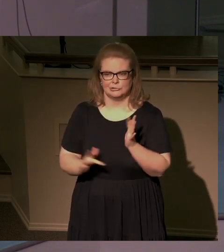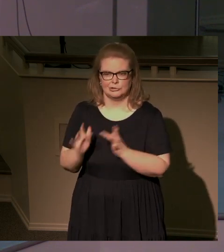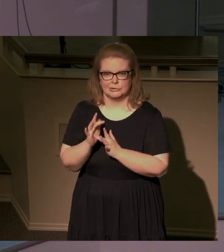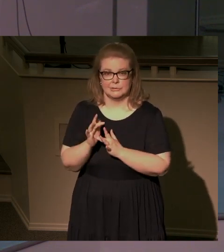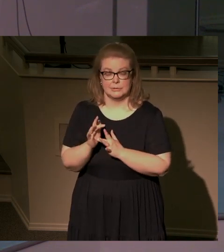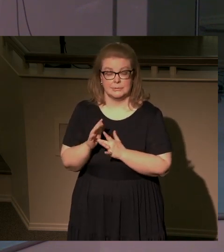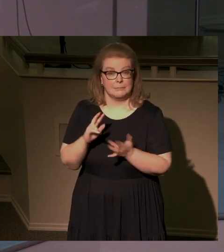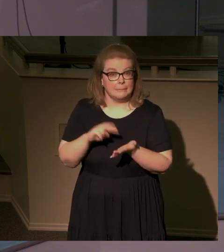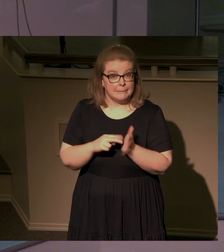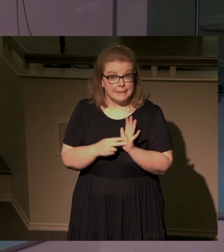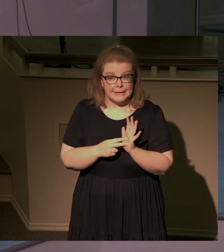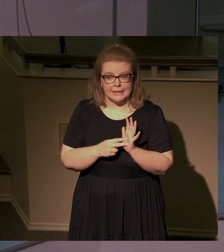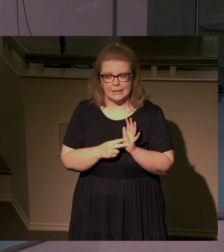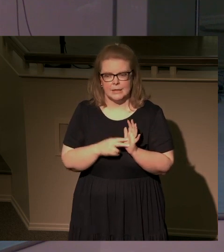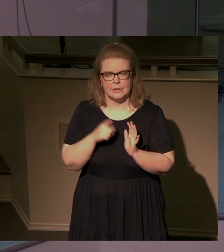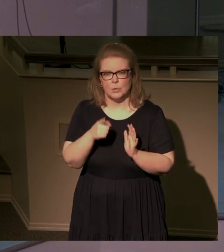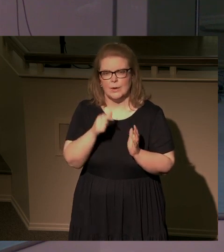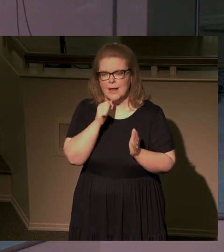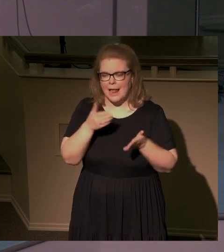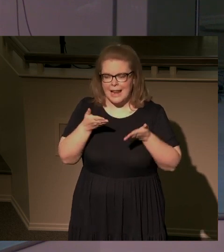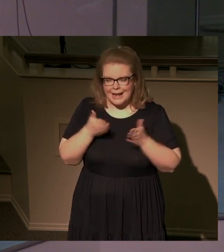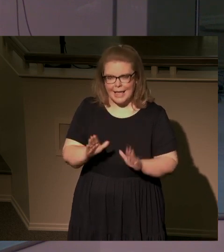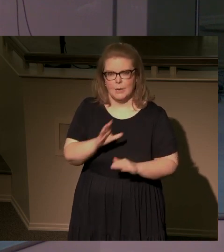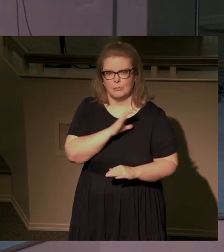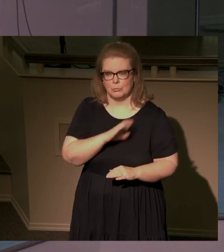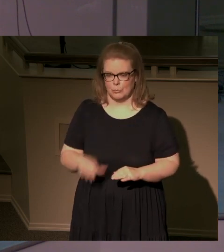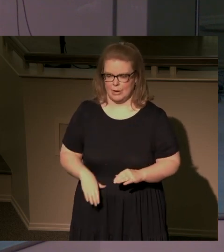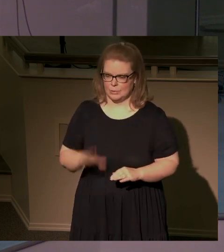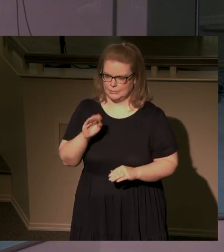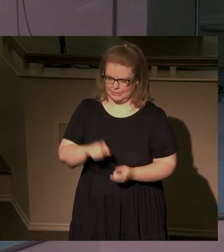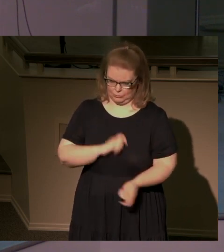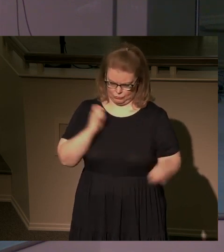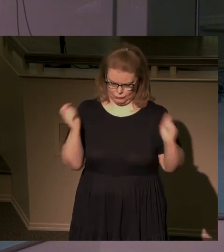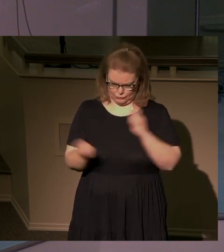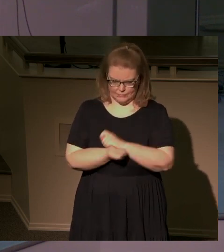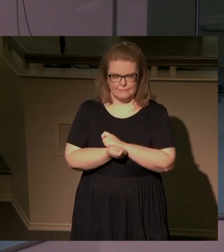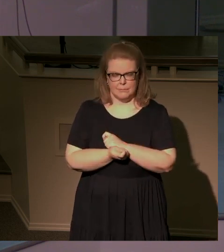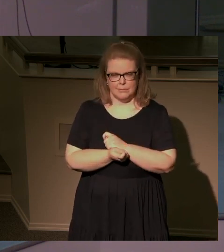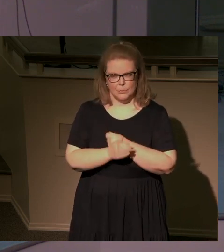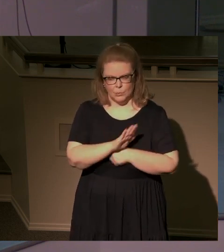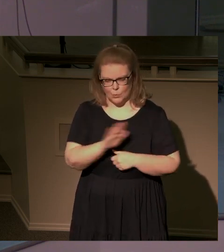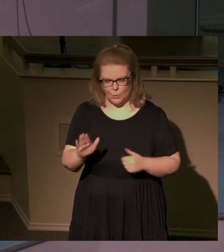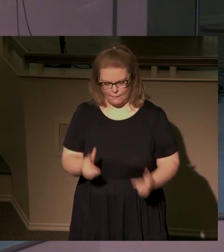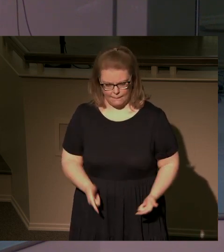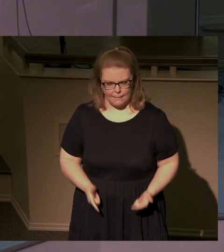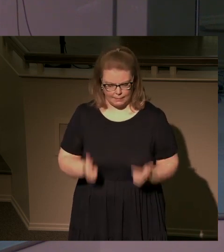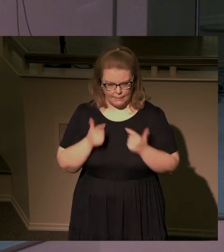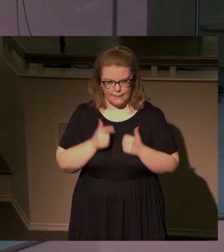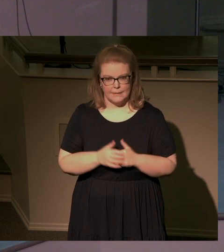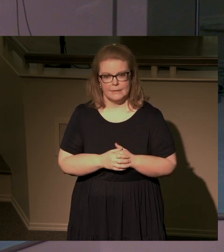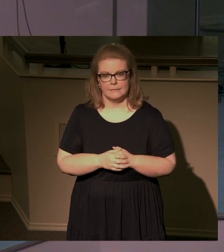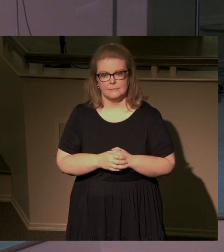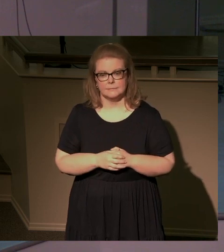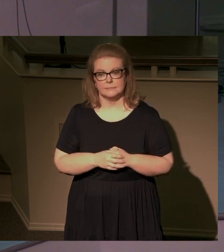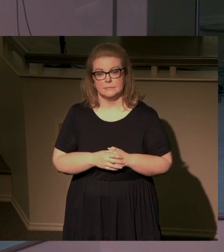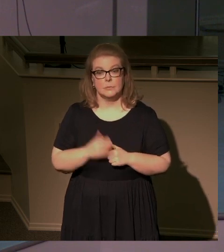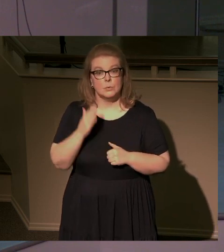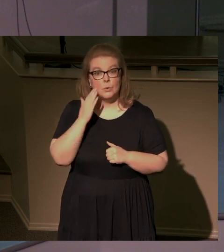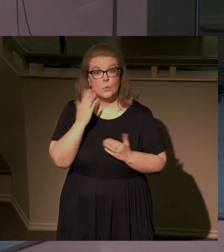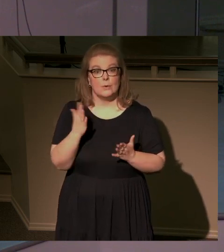you have not allowed Christ to be transformative in your life. You know what's